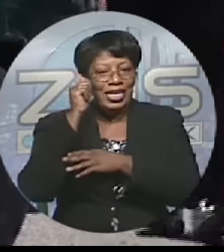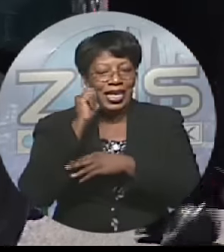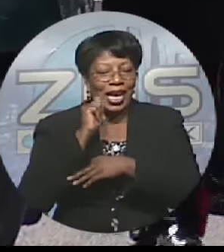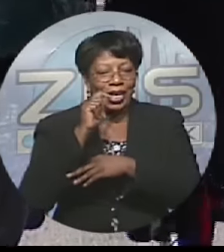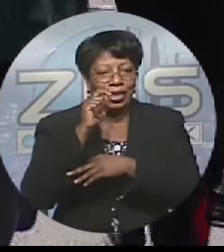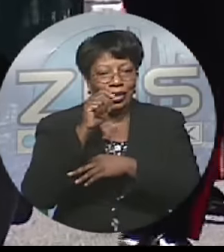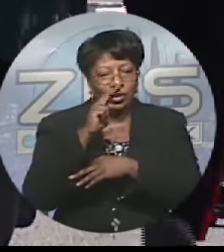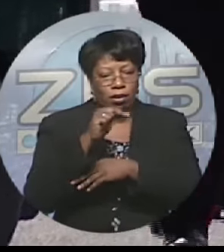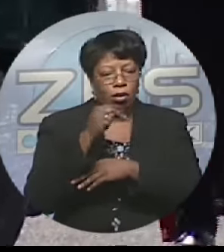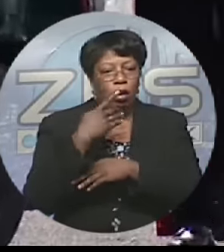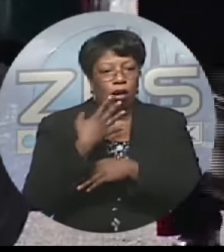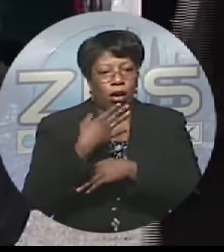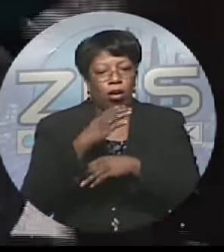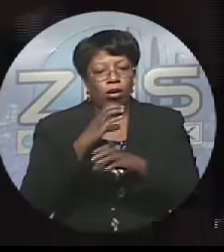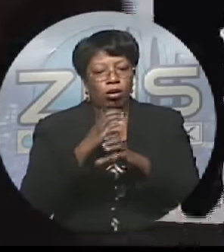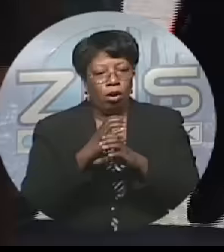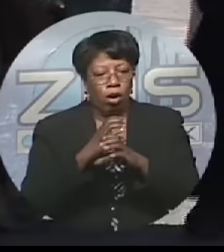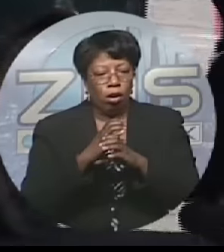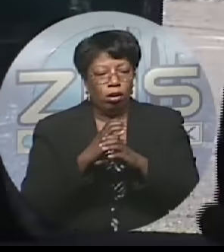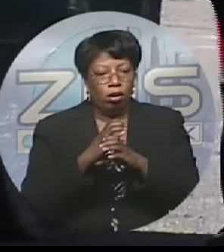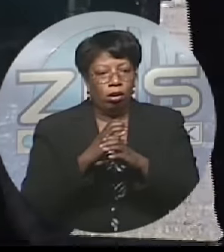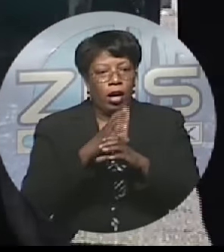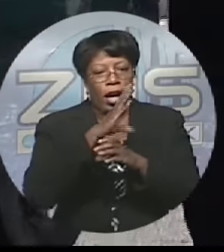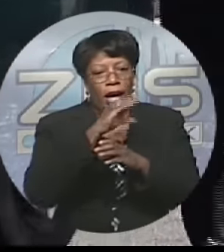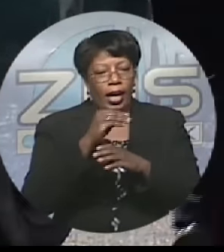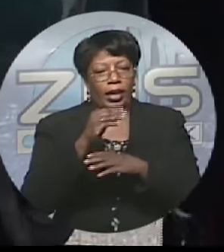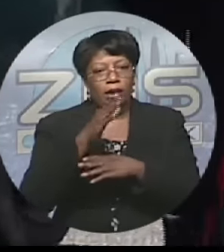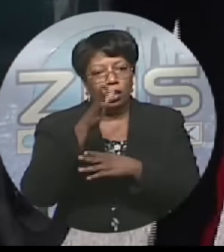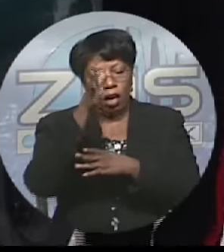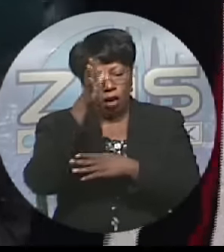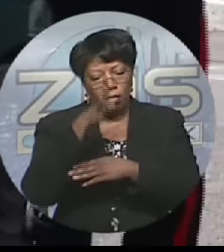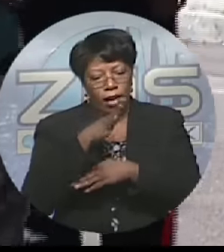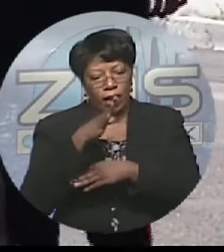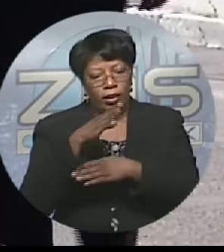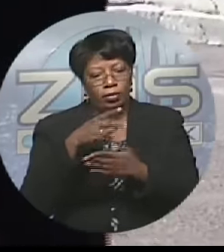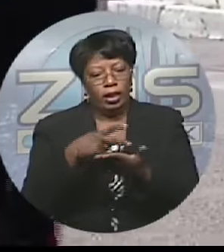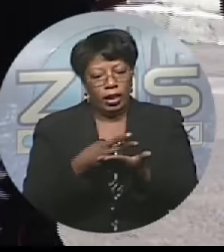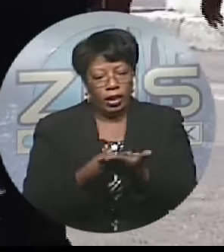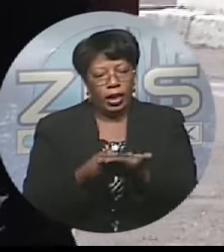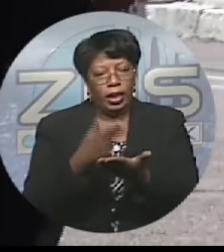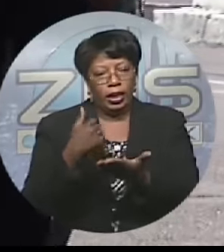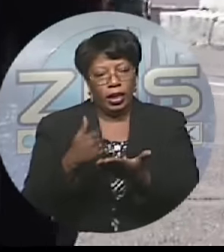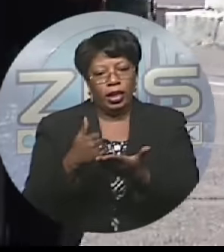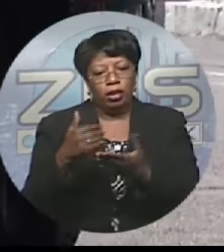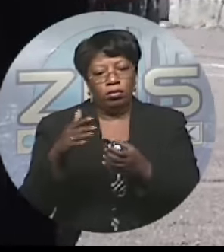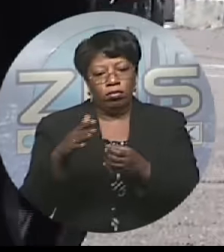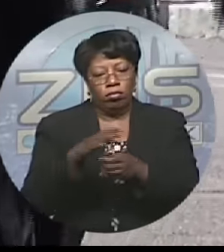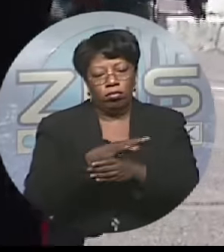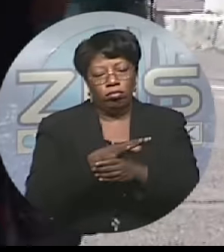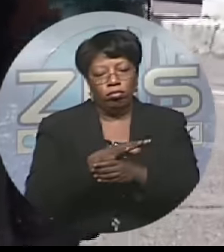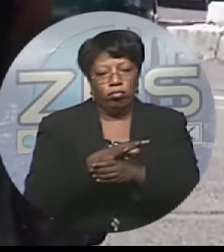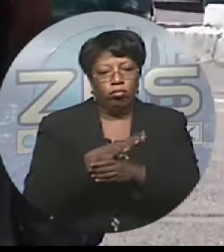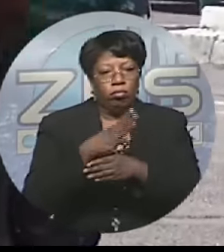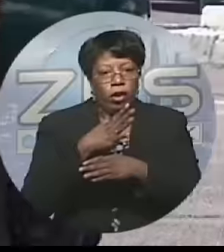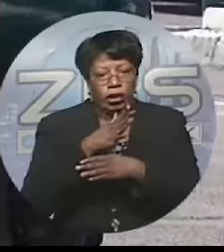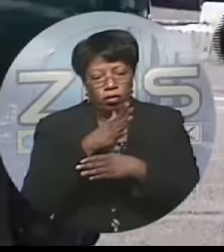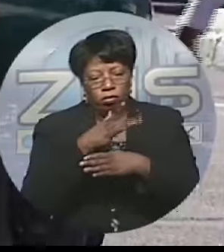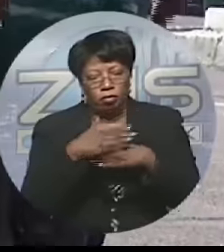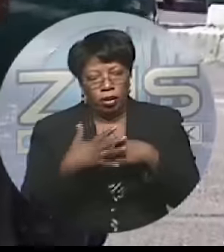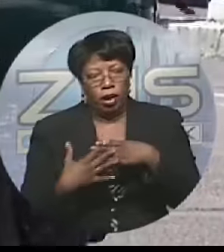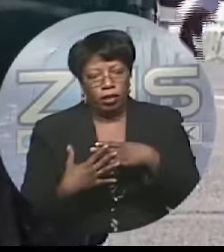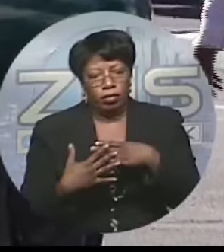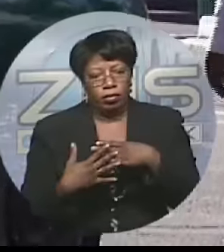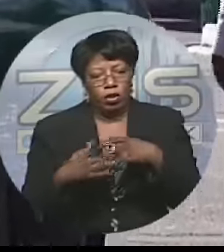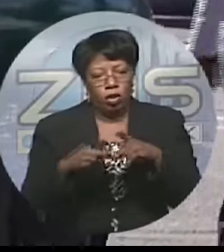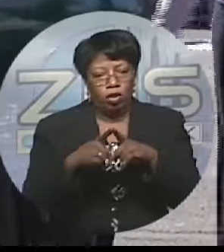dead man lying in a pool of blood in the Gambier Village area. Detective McKinney also testified that he took photos of a cell phone found in the area